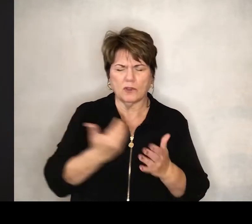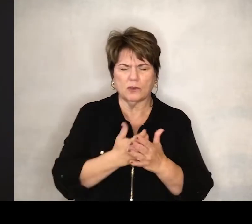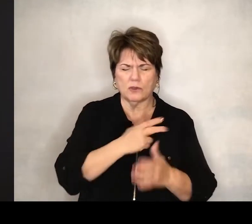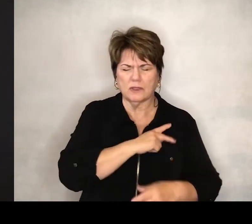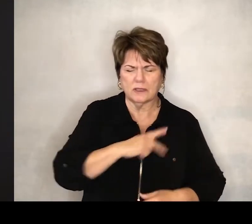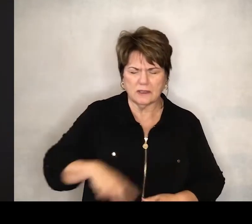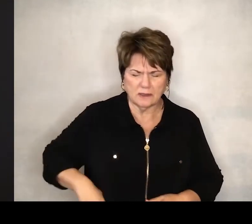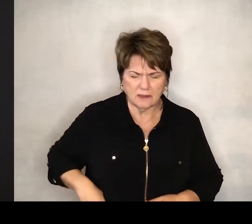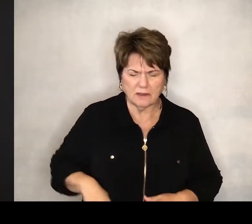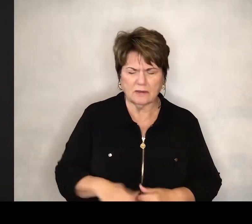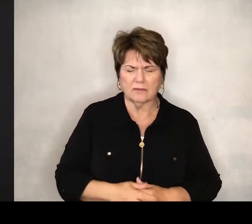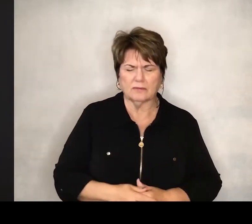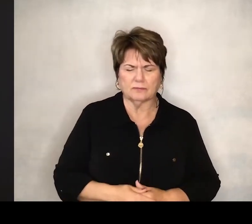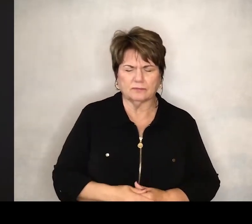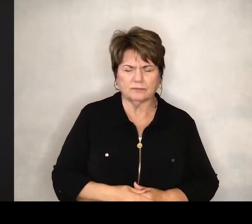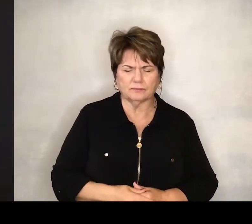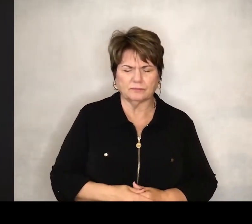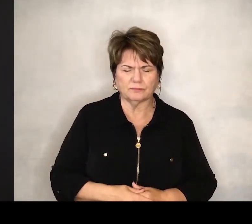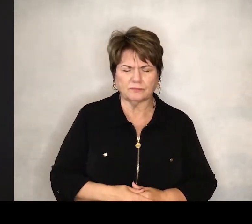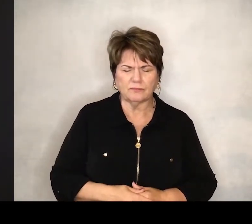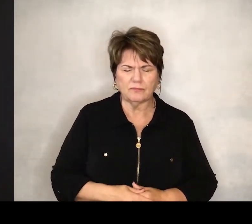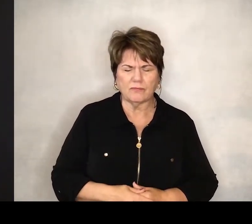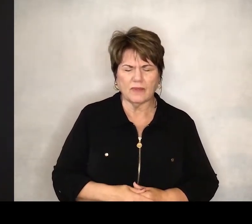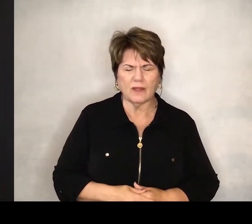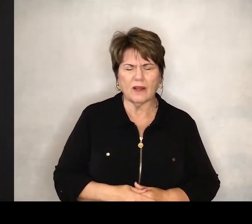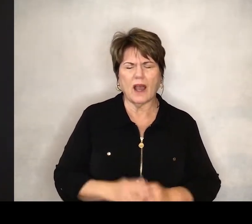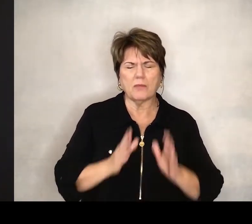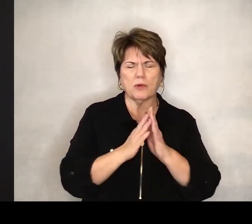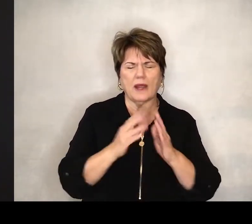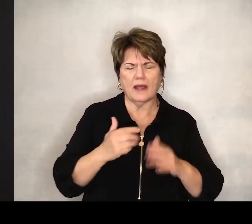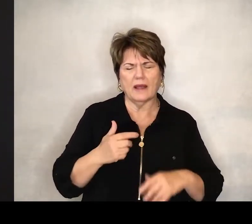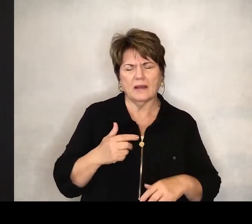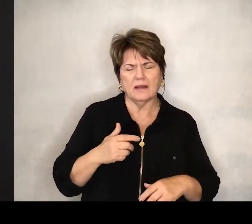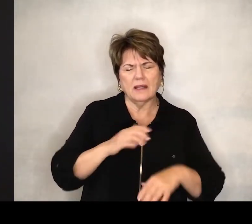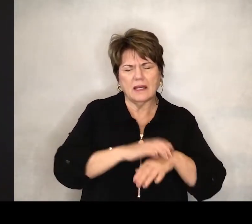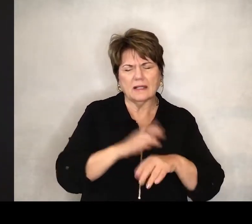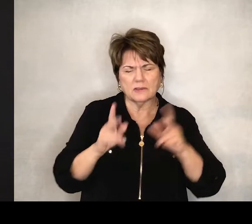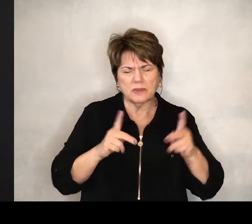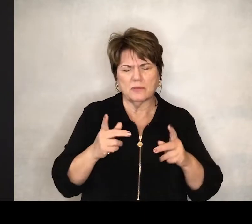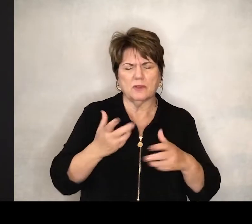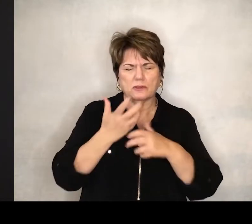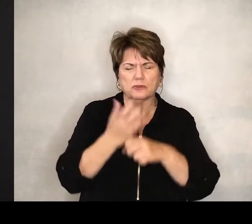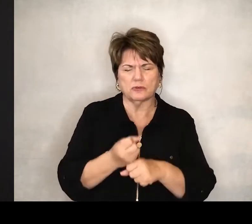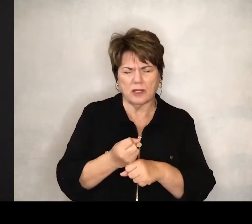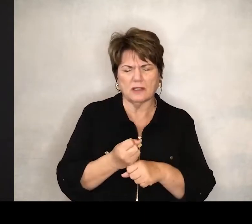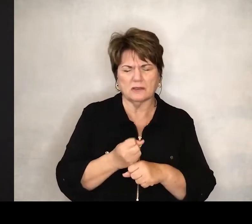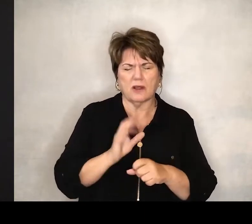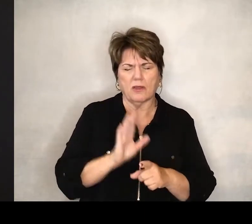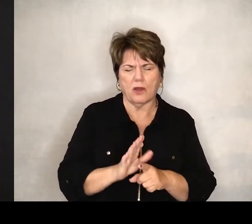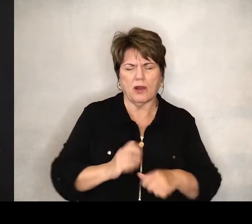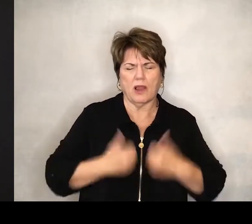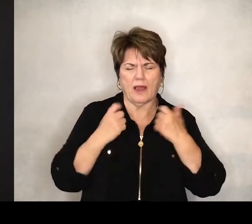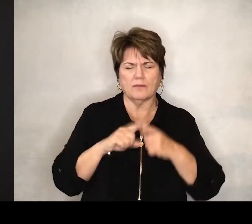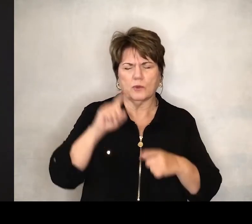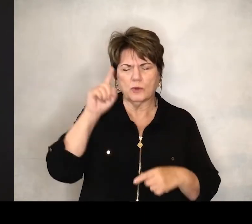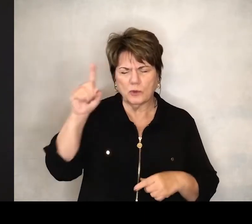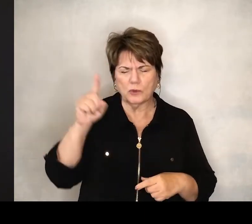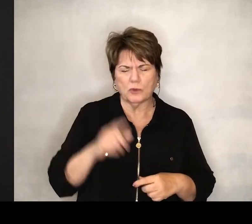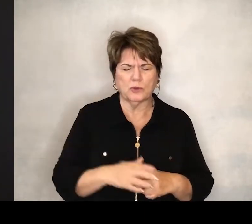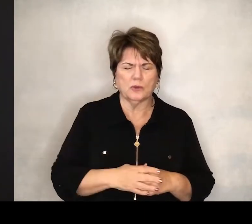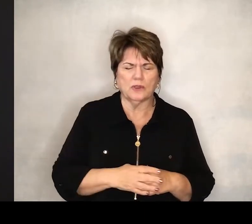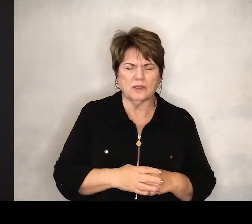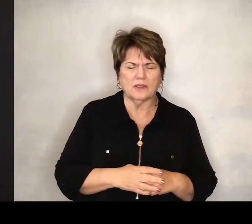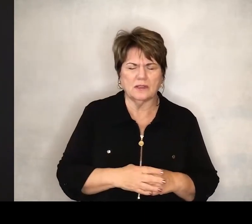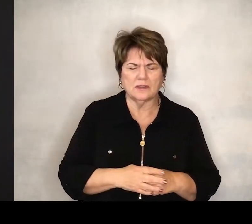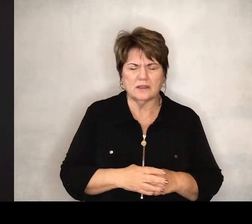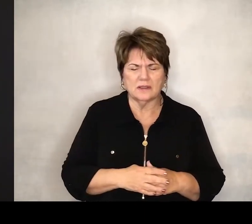that the invitation of life with you, that you so faithfully extend to each of us,